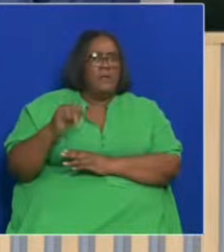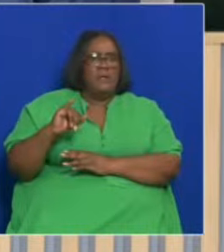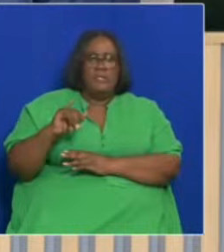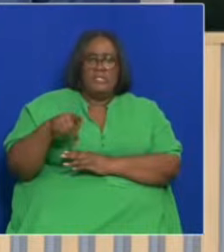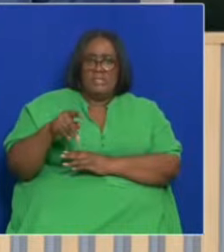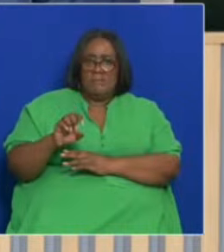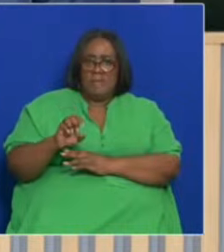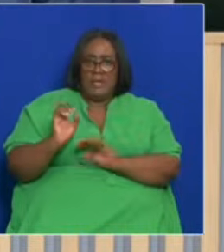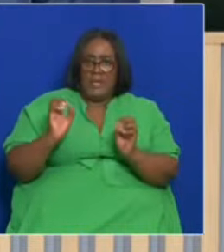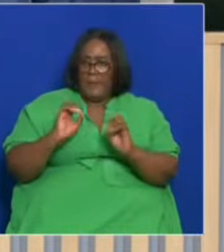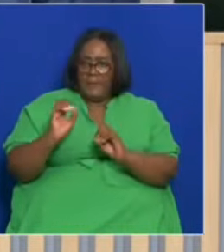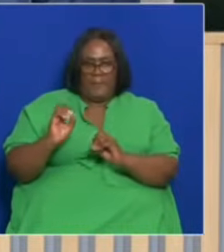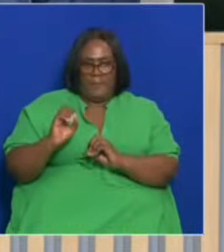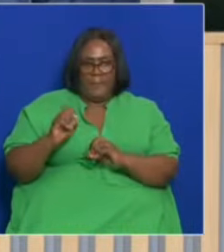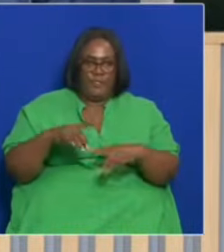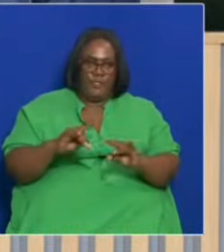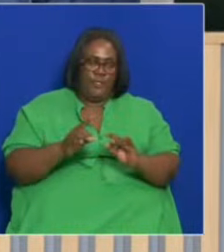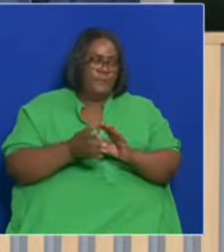Thank you.